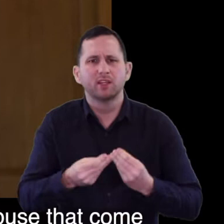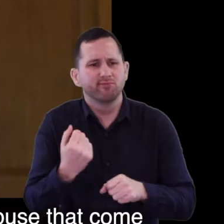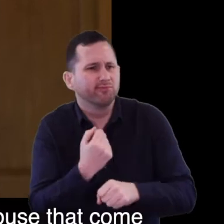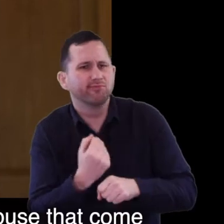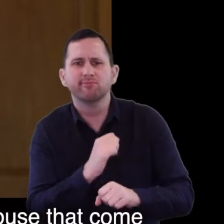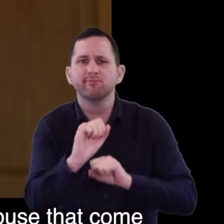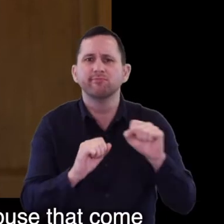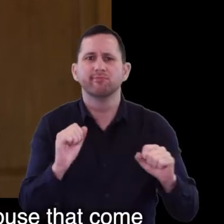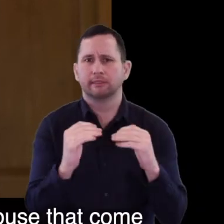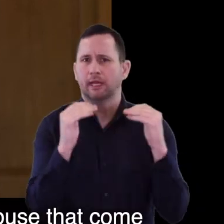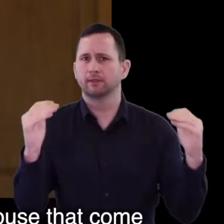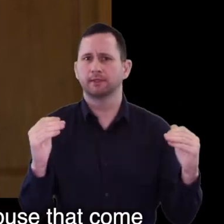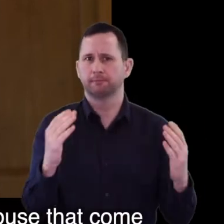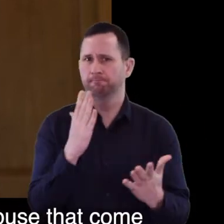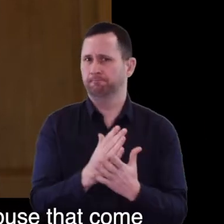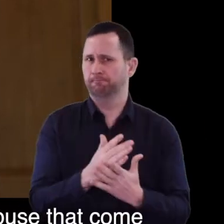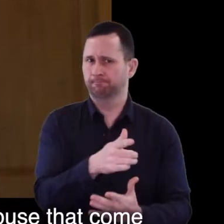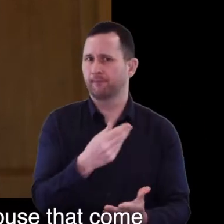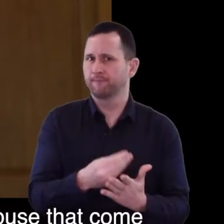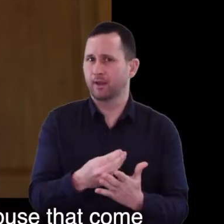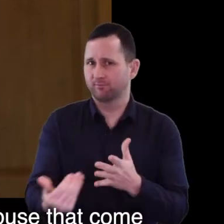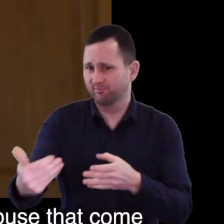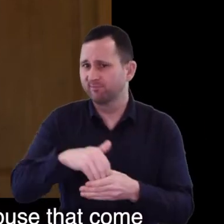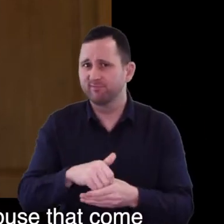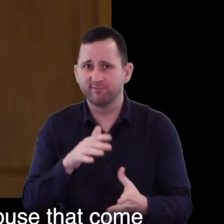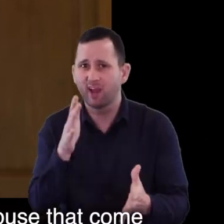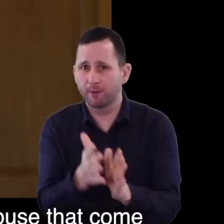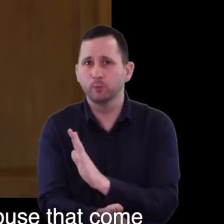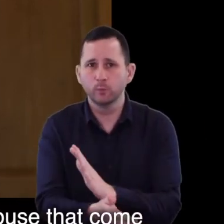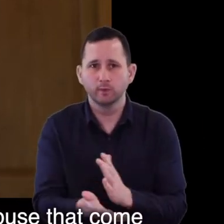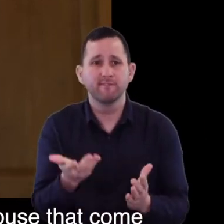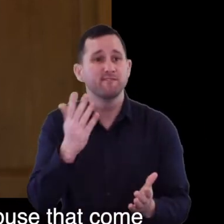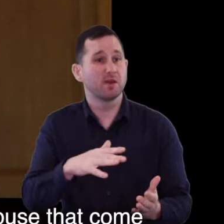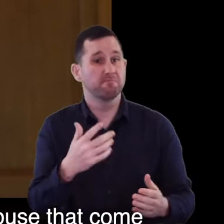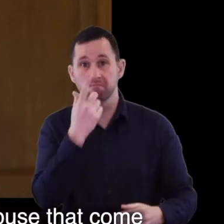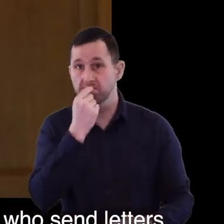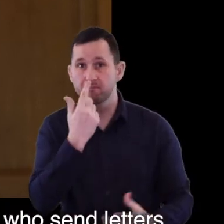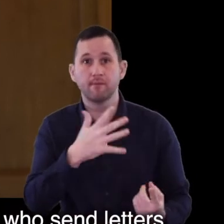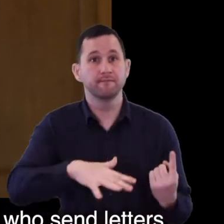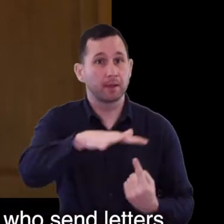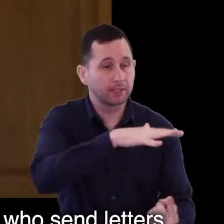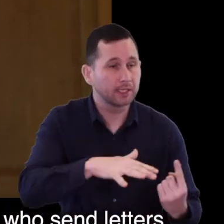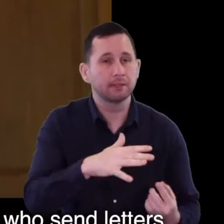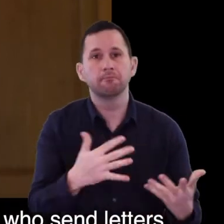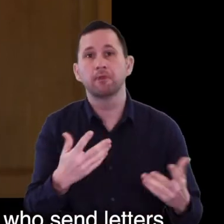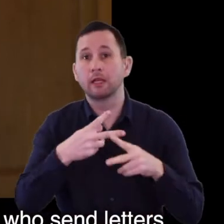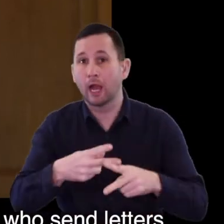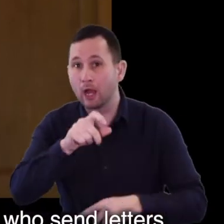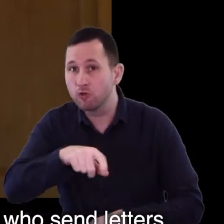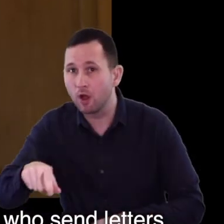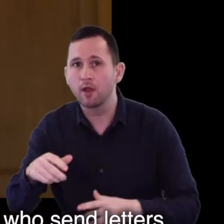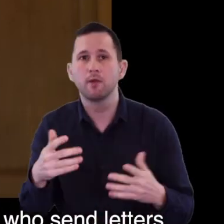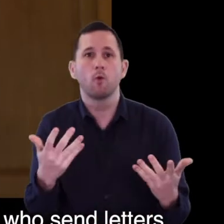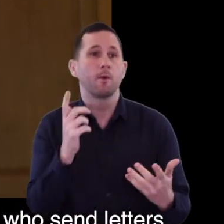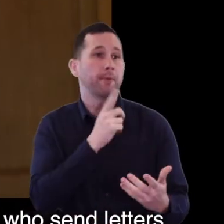Trading Standards deals with areas of financial abuse that come from outside of the family. So from